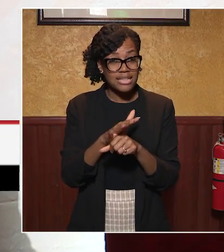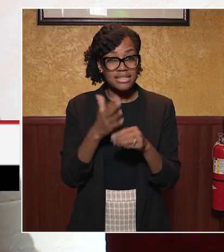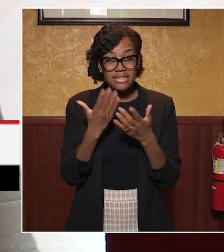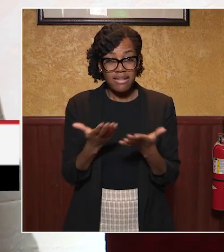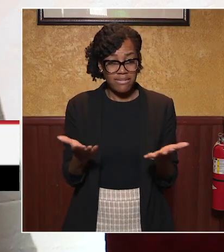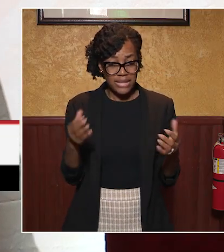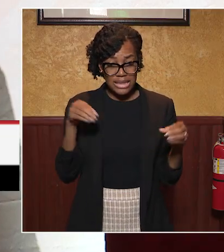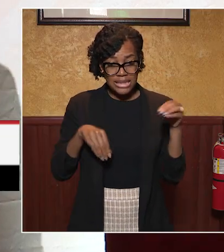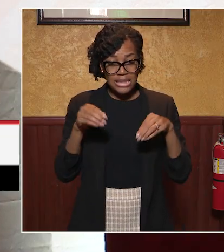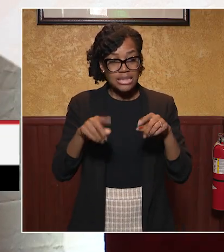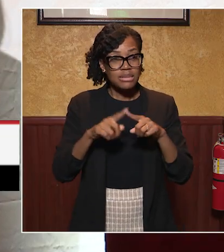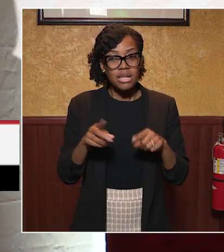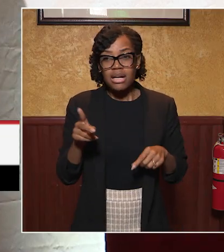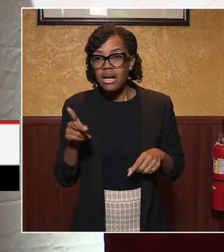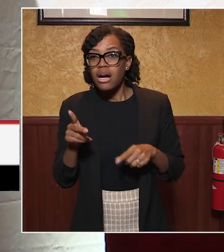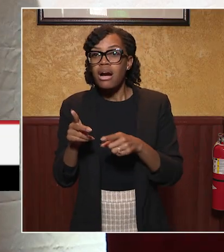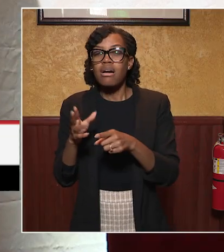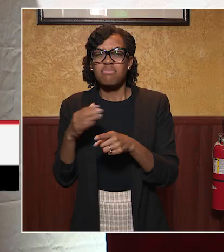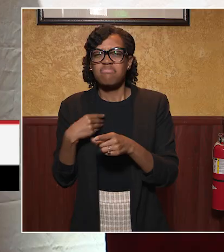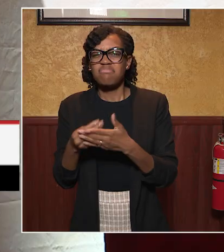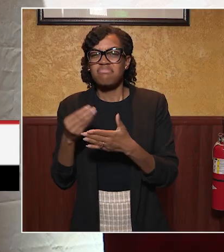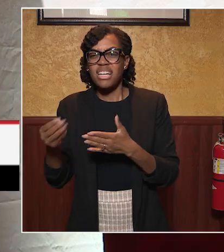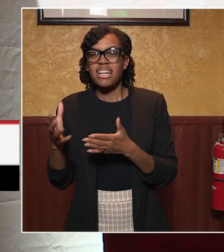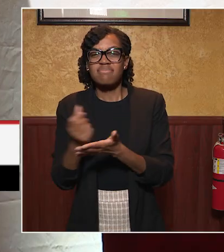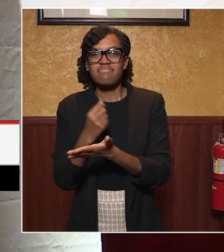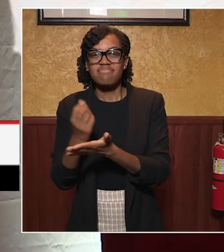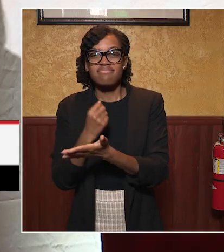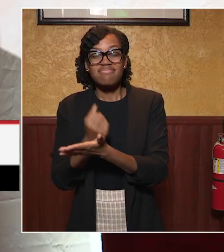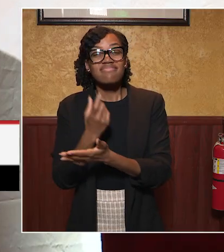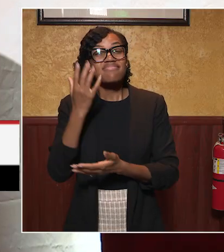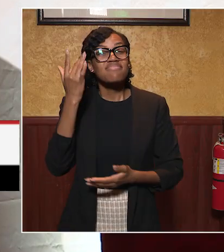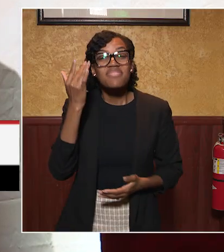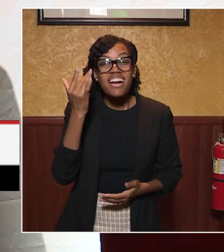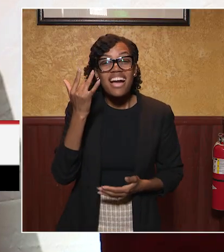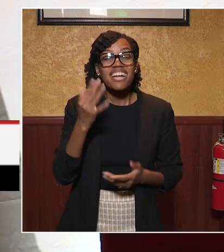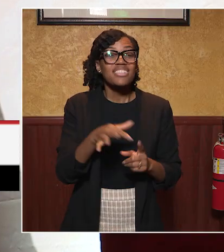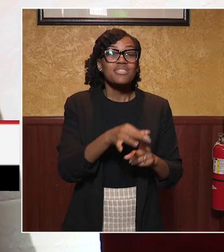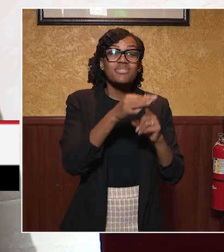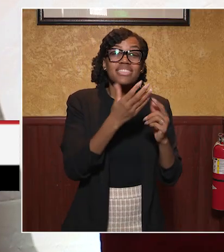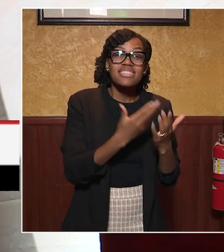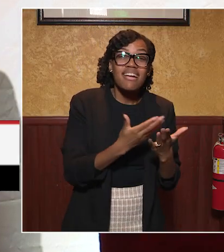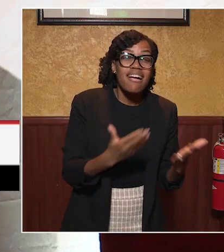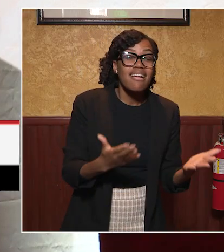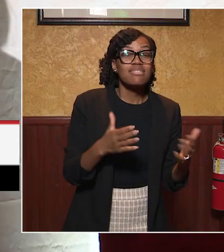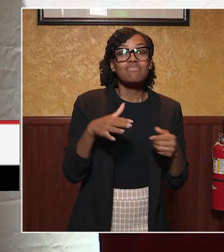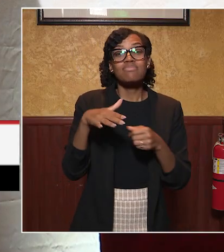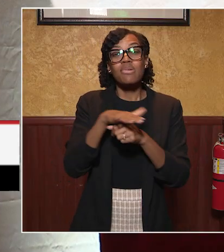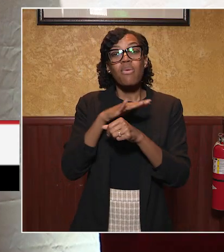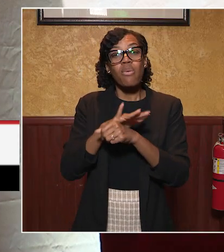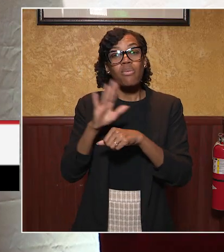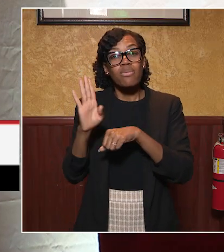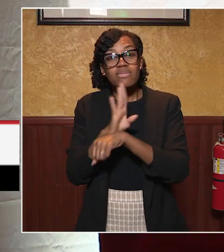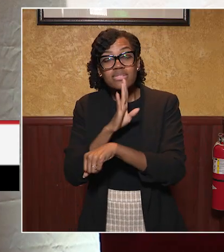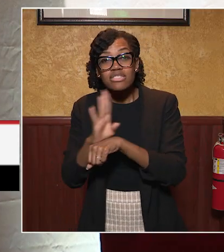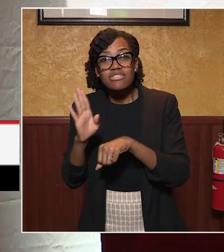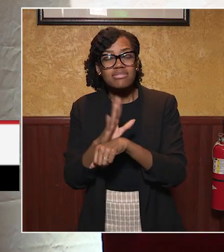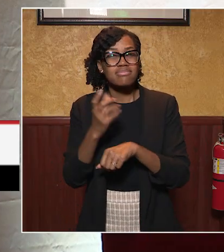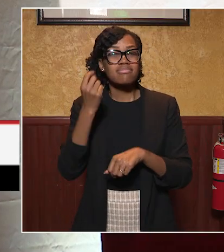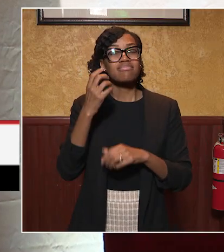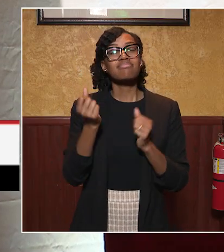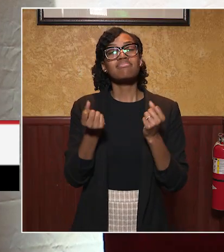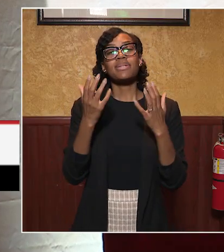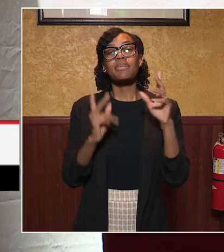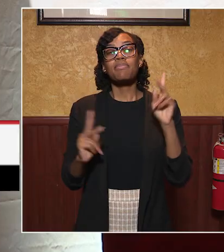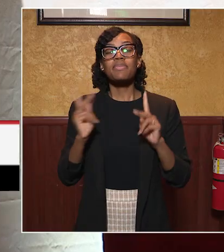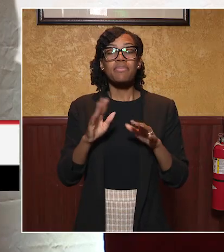have. There are a lot of unique items, a lot of local vendors, a lot of people who have spent all year